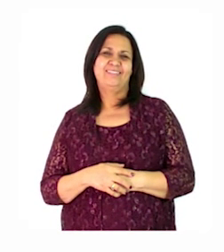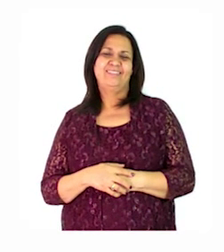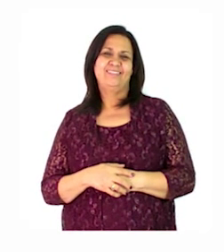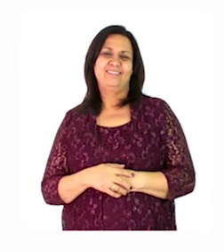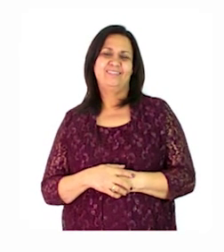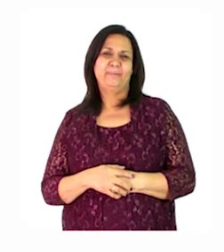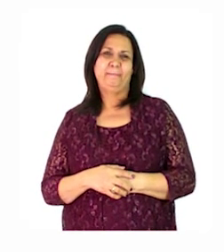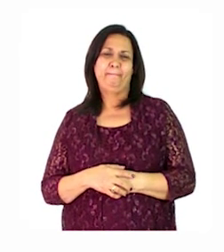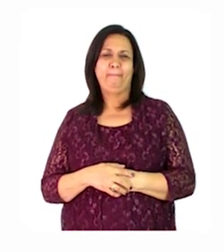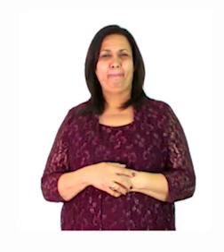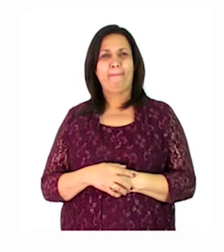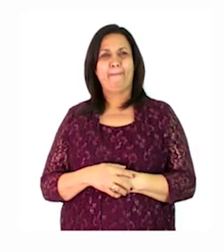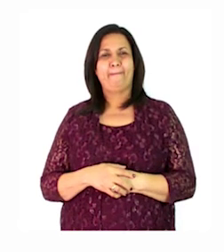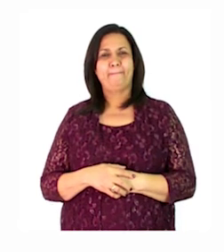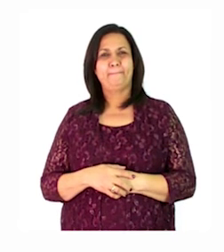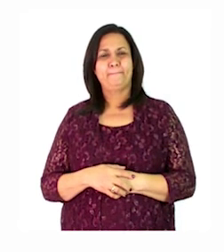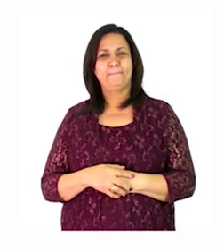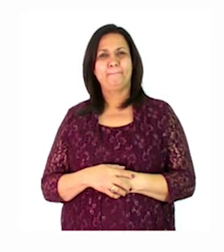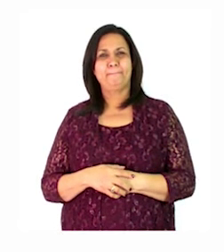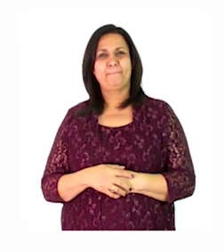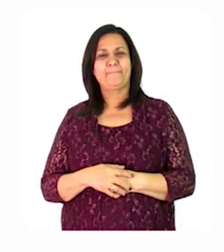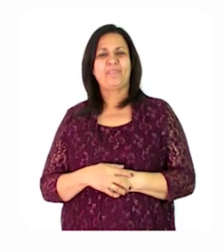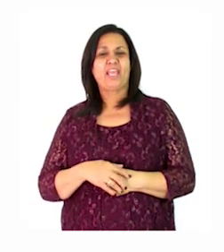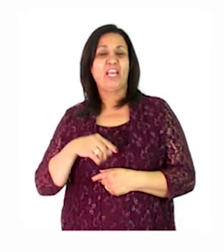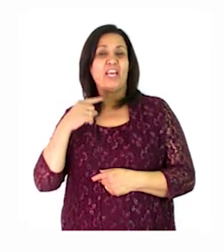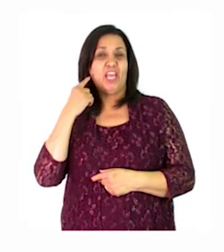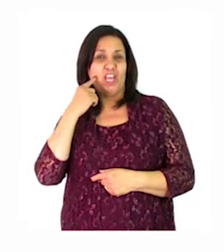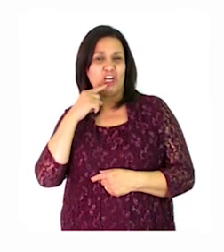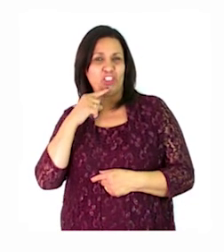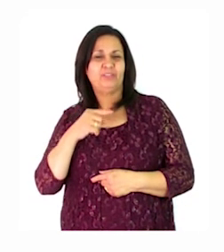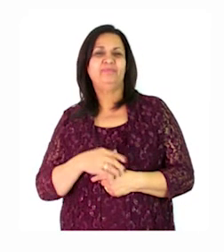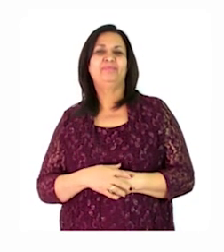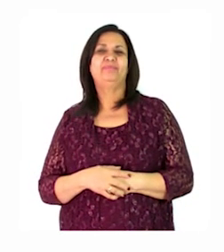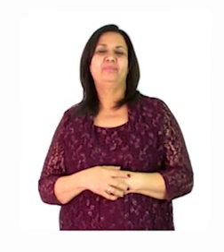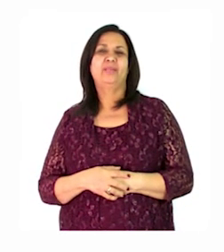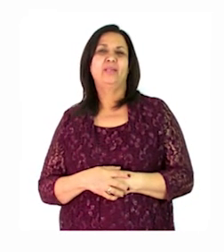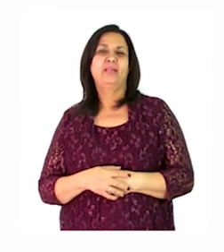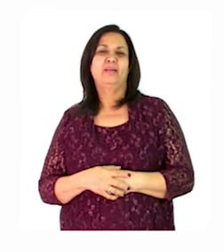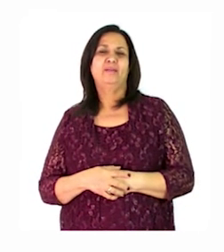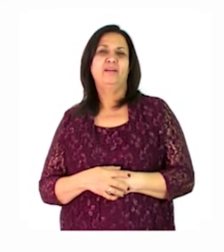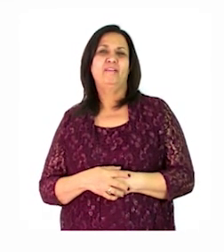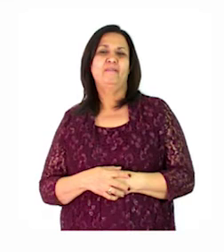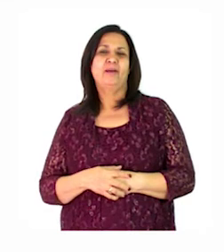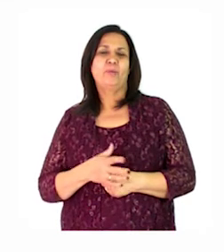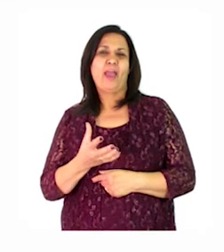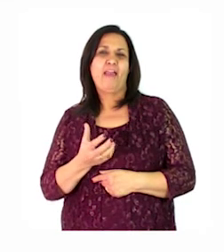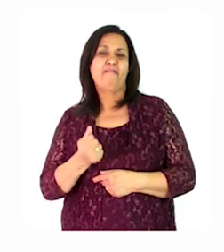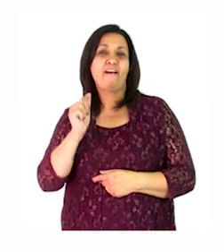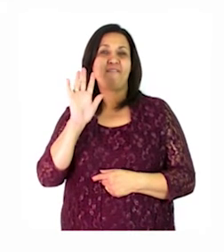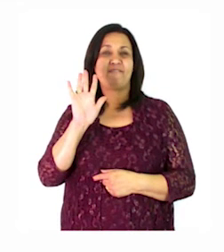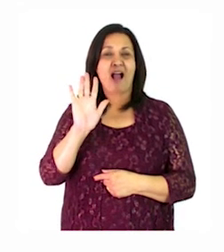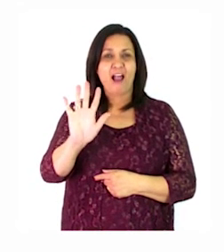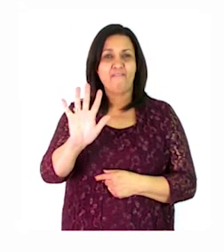the alphabet in English, and we have 5